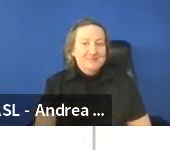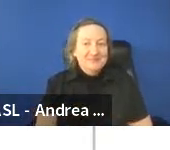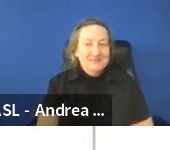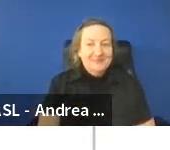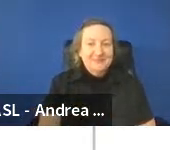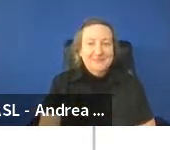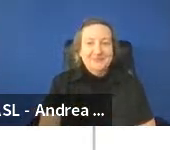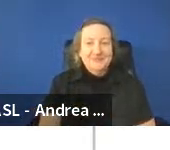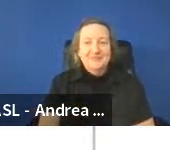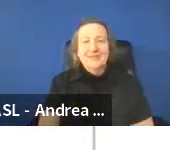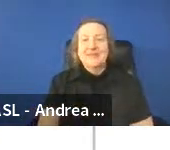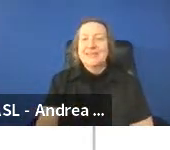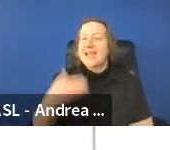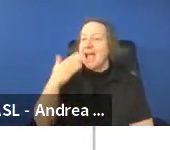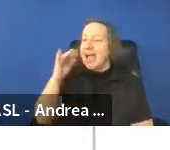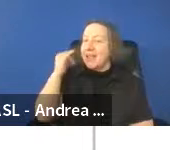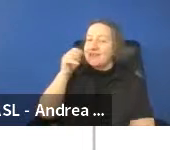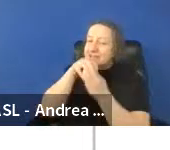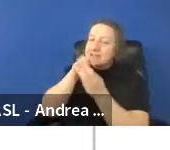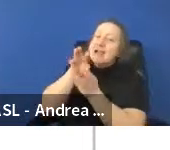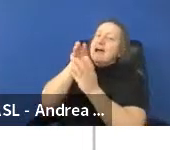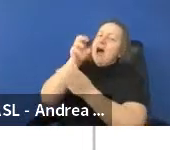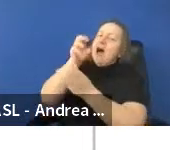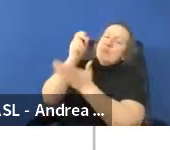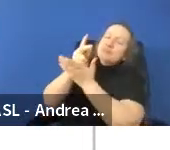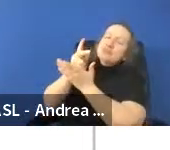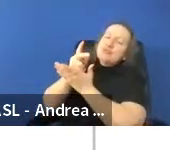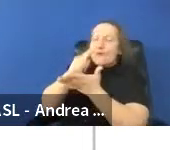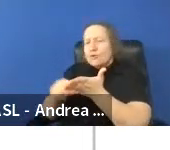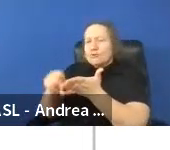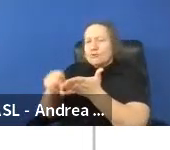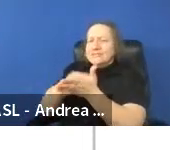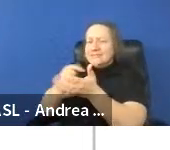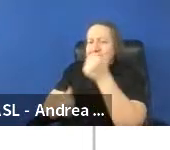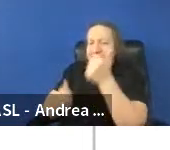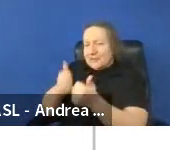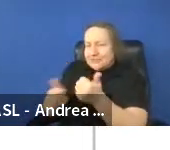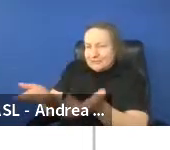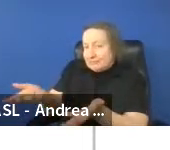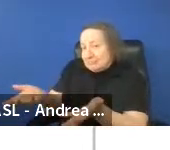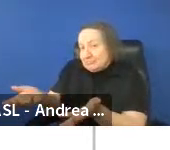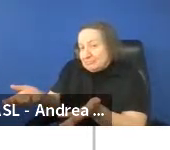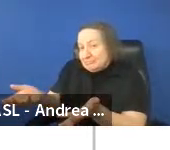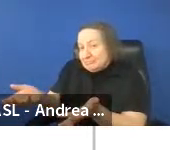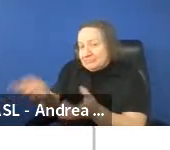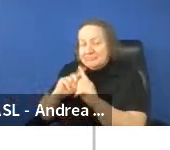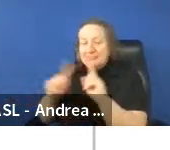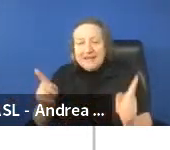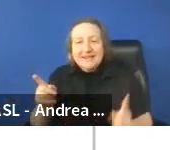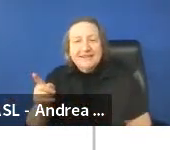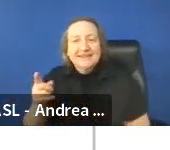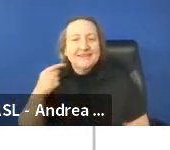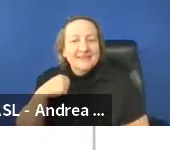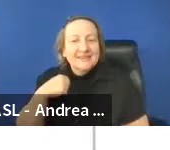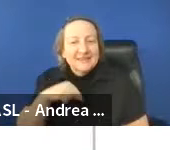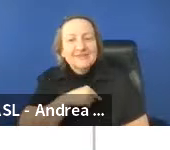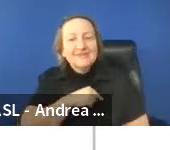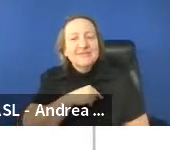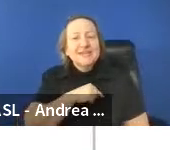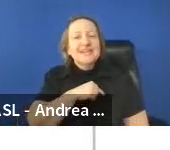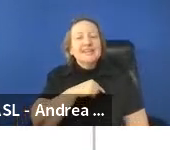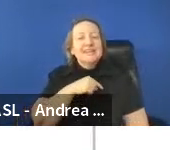So I don't know if he's howling approval or criticism, but we are looking at